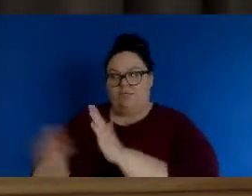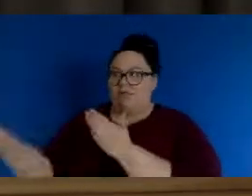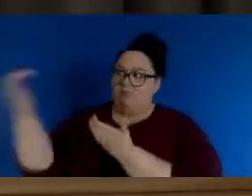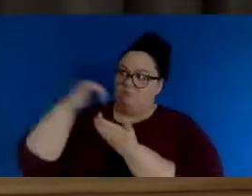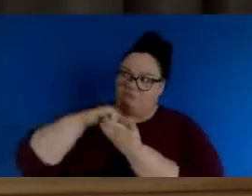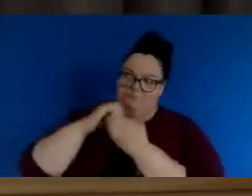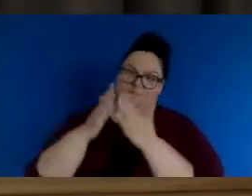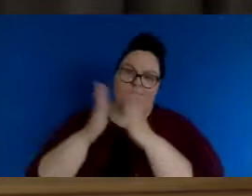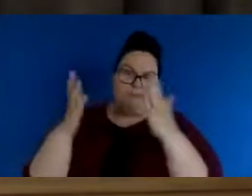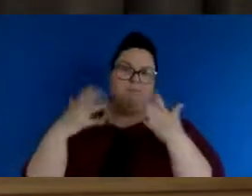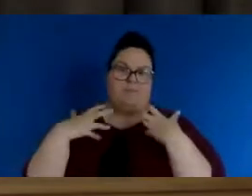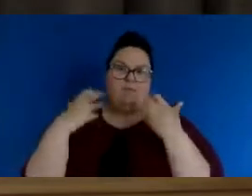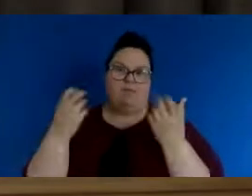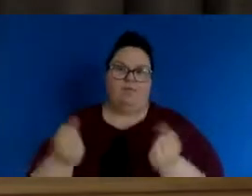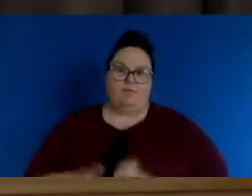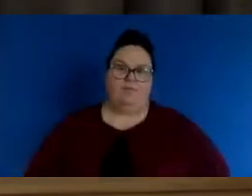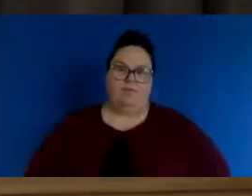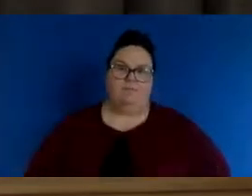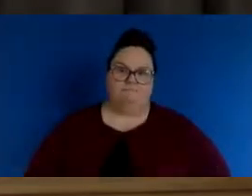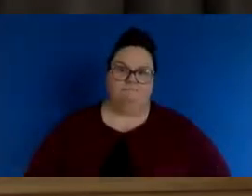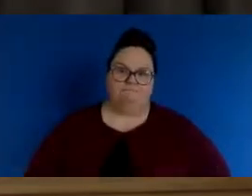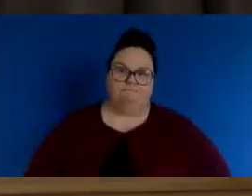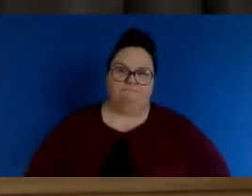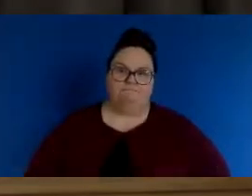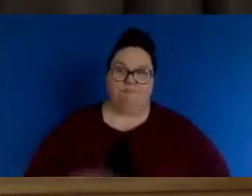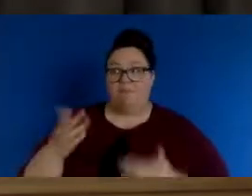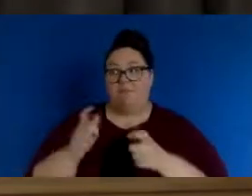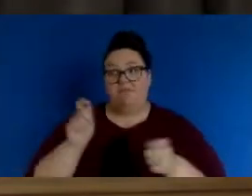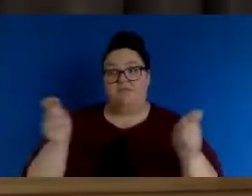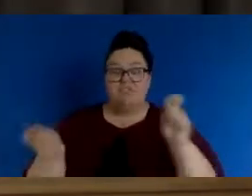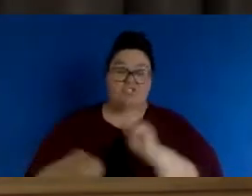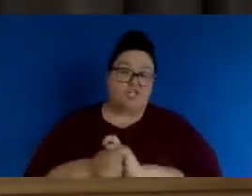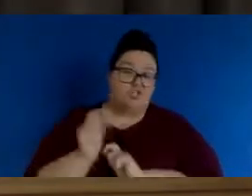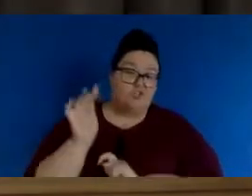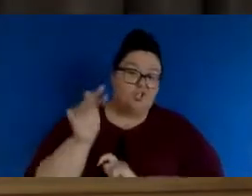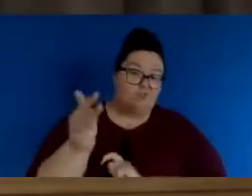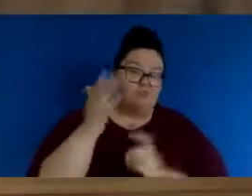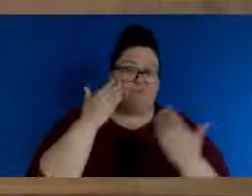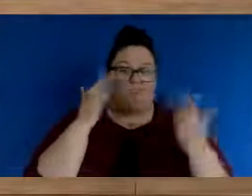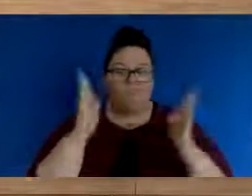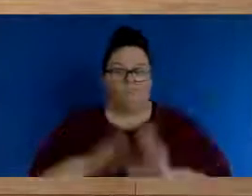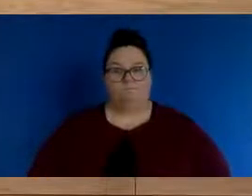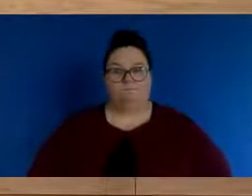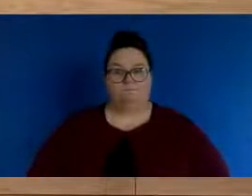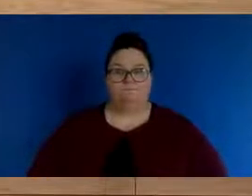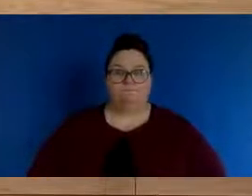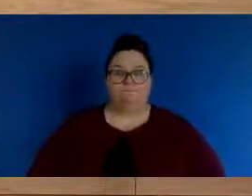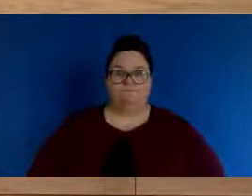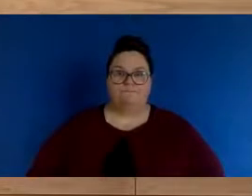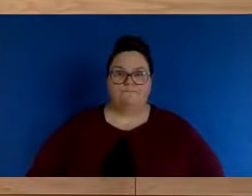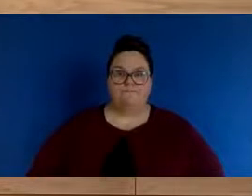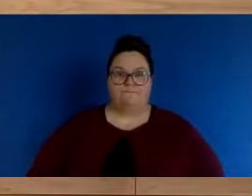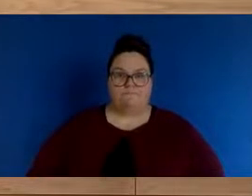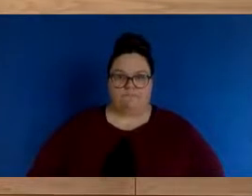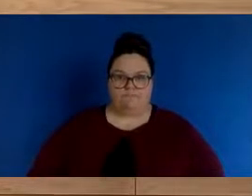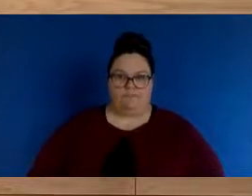public health to determine if we need to make any changes going forward. Mr.